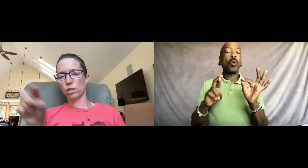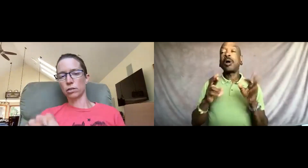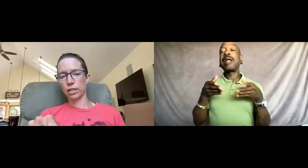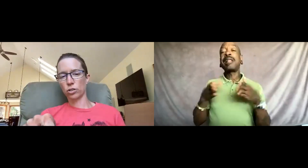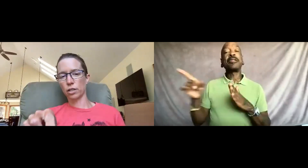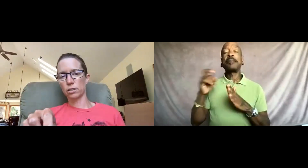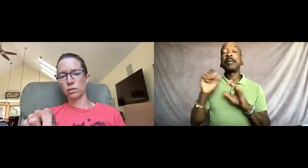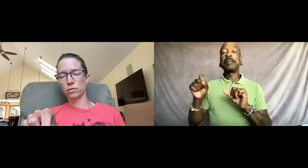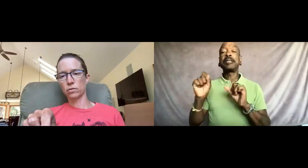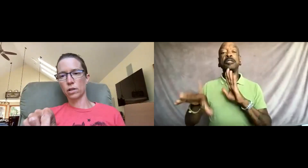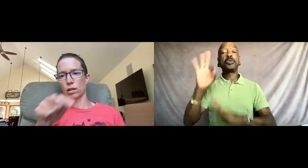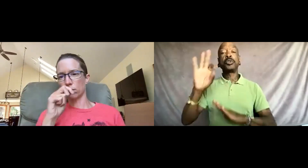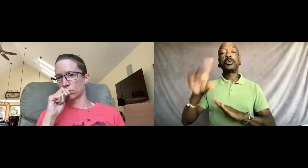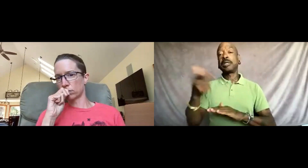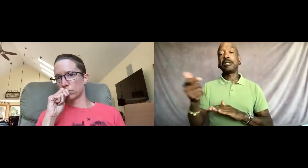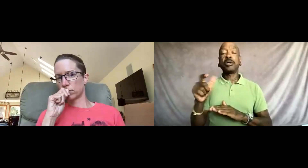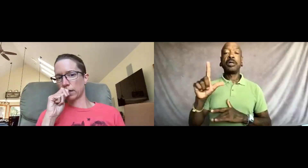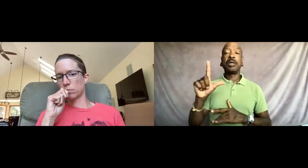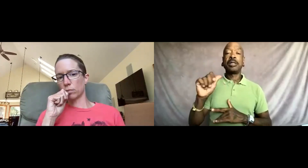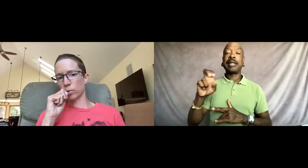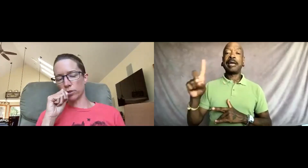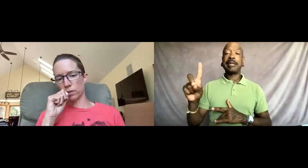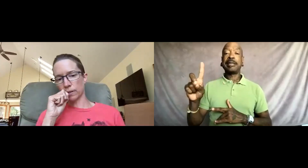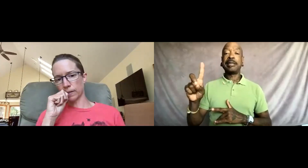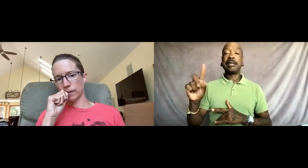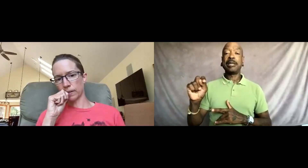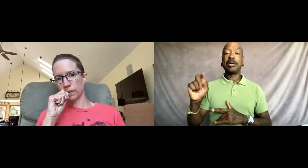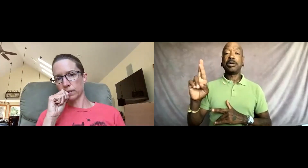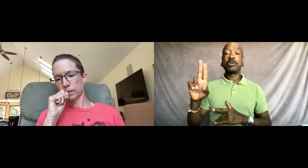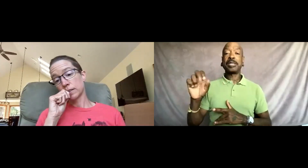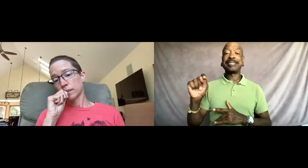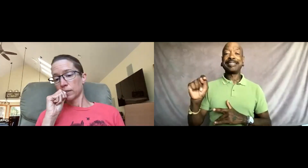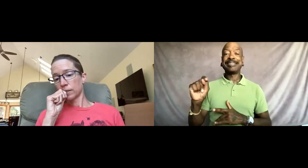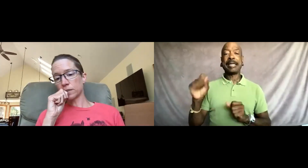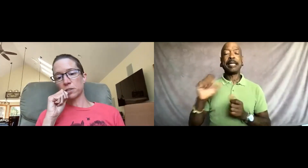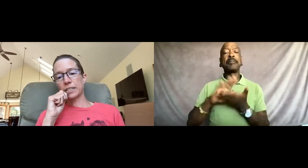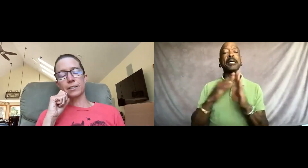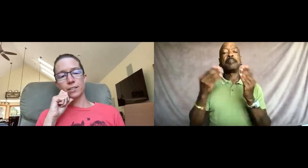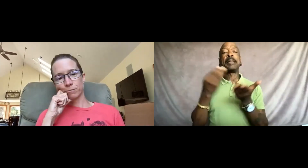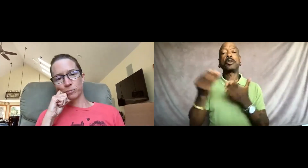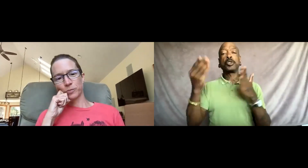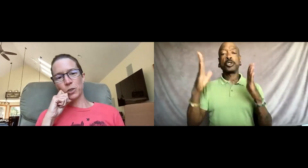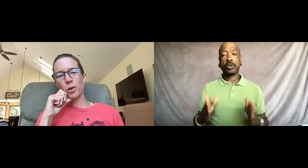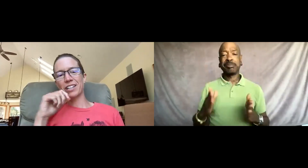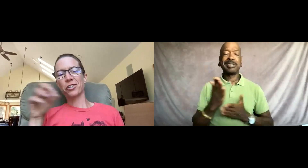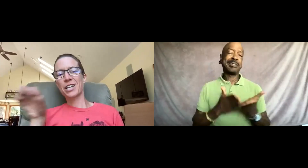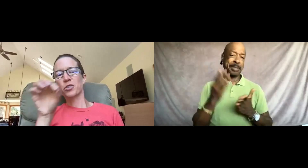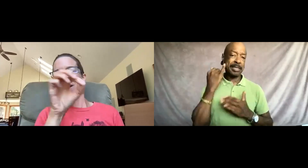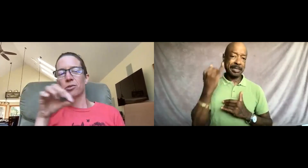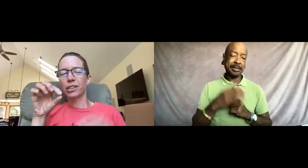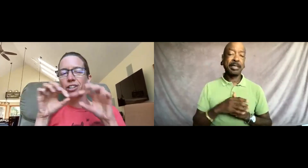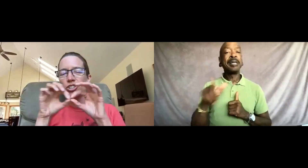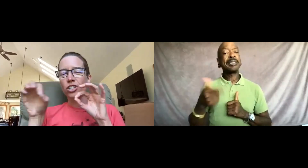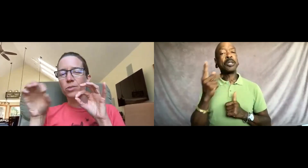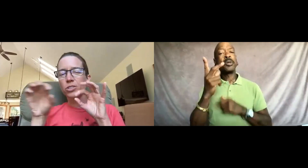choose another land trust that can be the purchaser. Those are some ideas. There's probably other kinds of